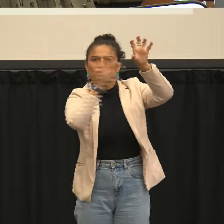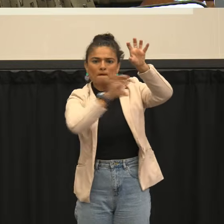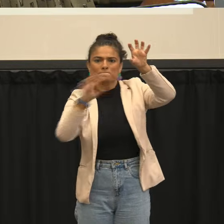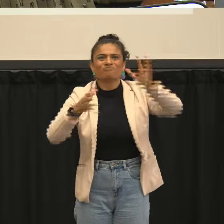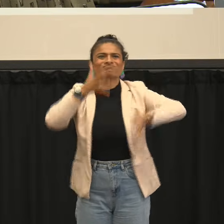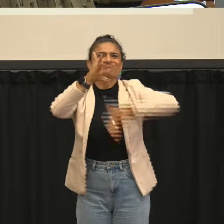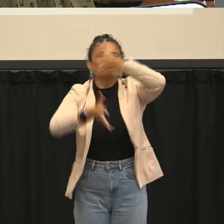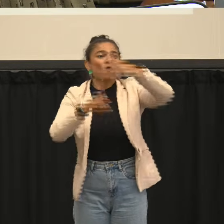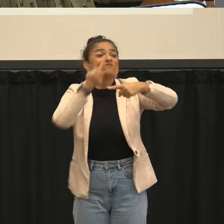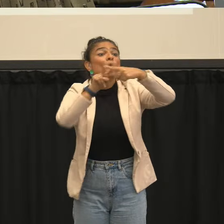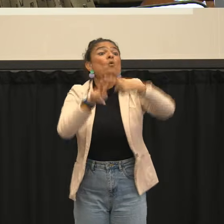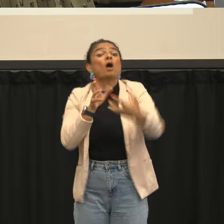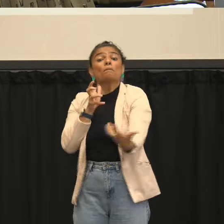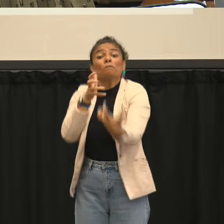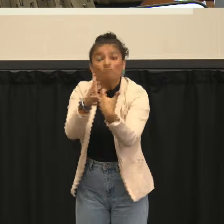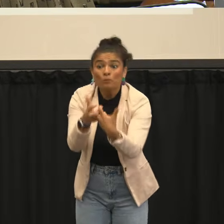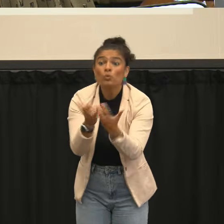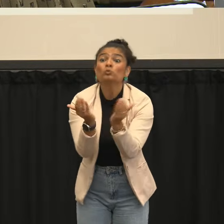cosmetology,